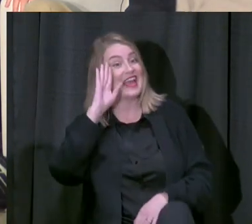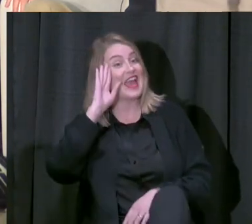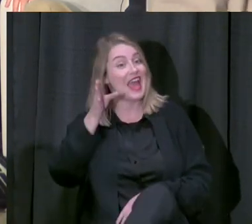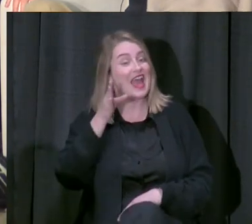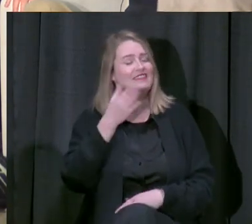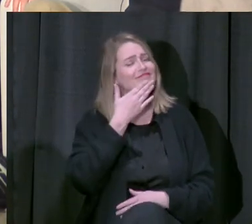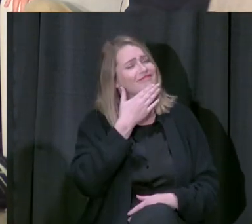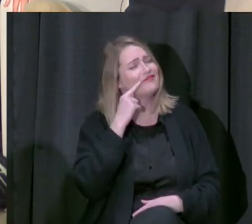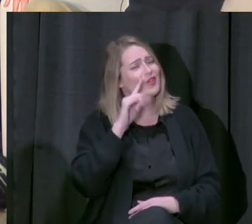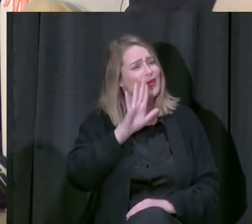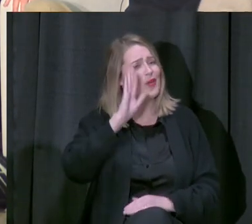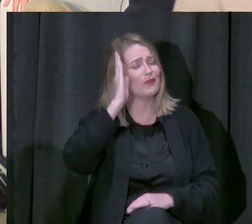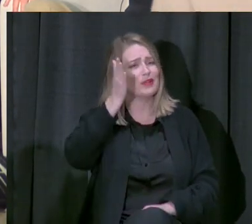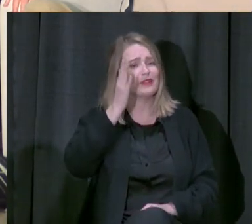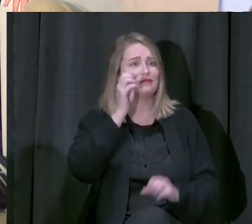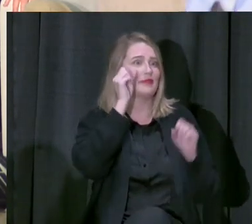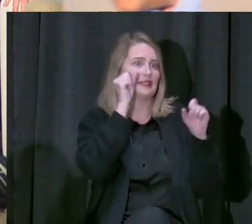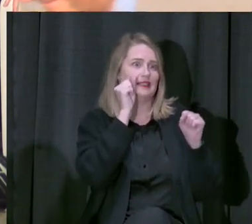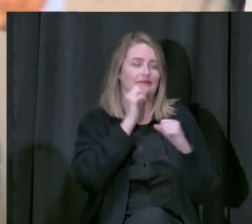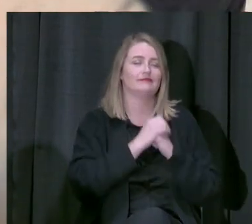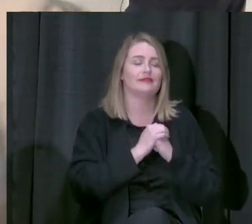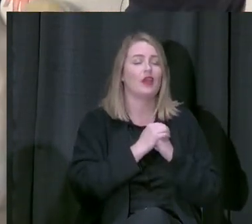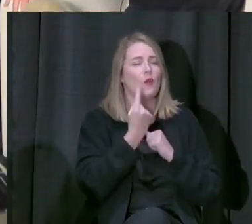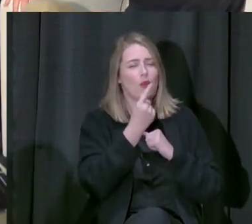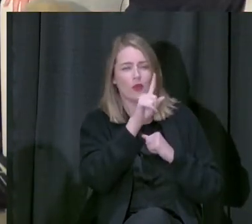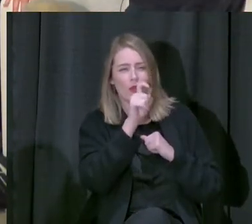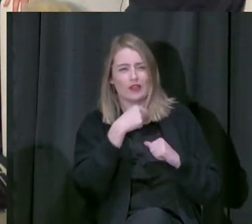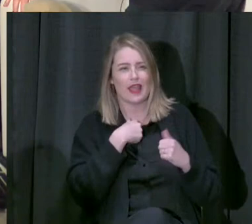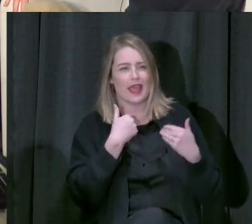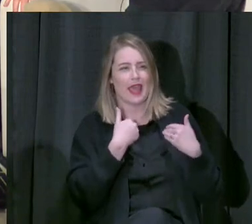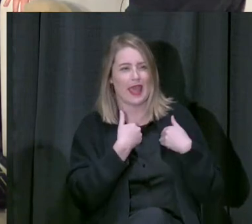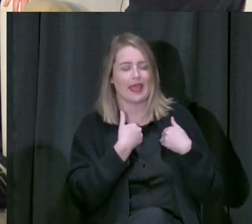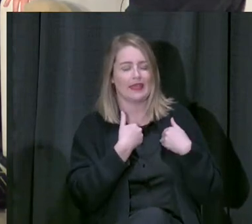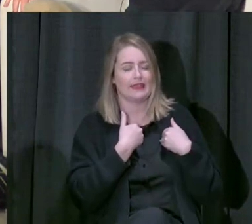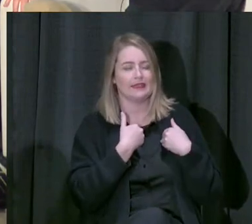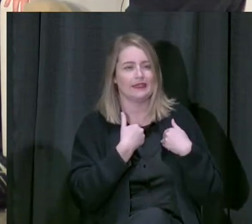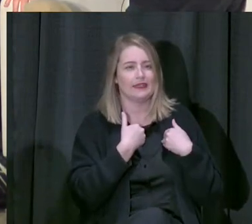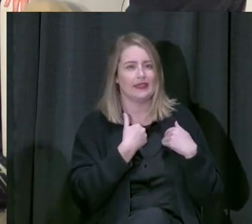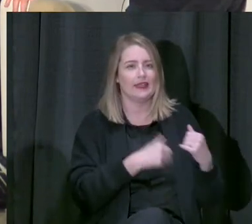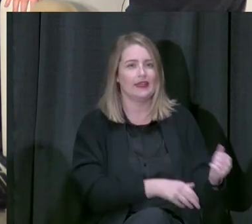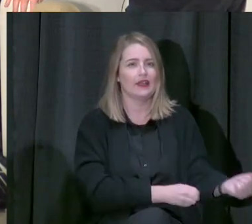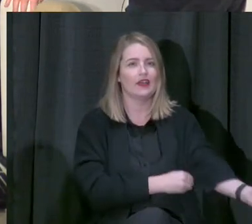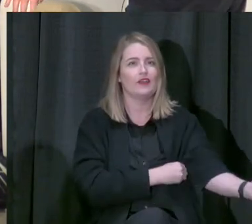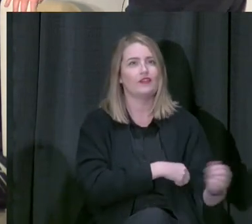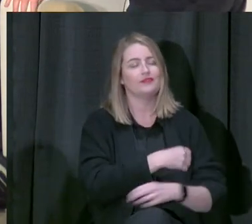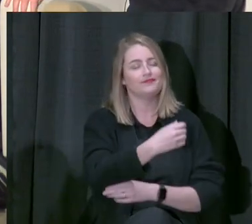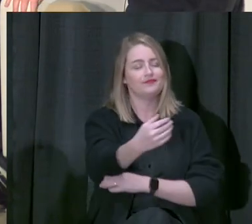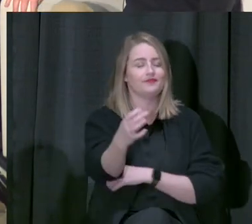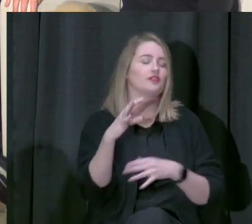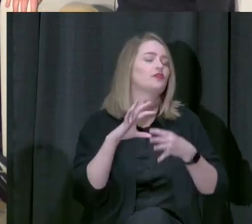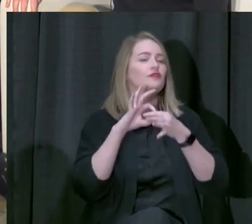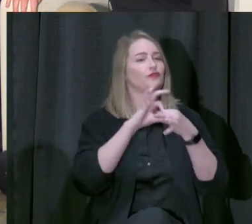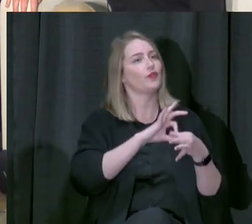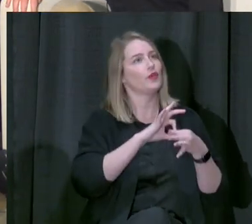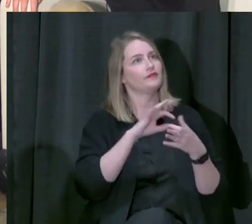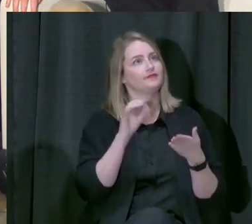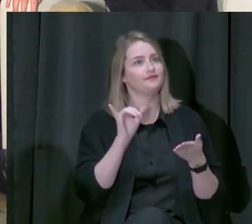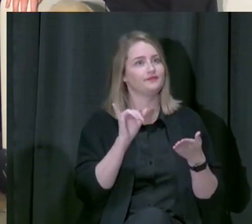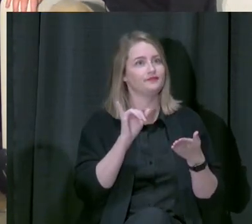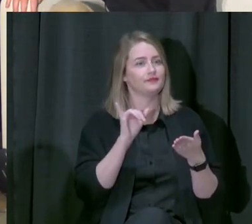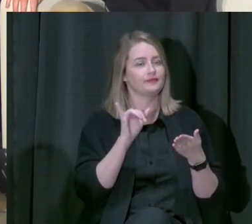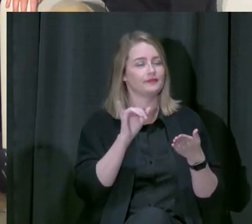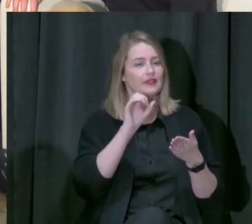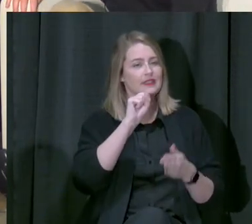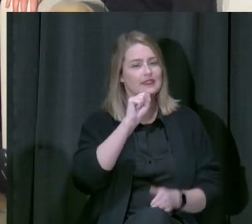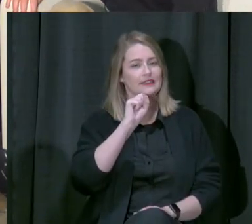Thank you for the presentation. It's been amazing. One question I did have was as far as the